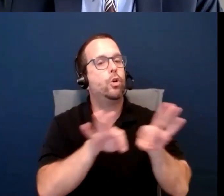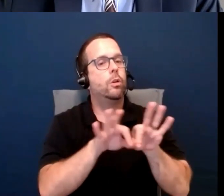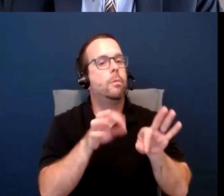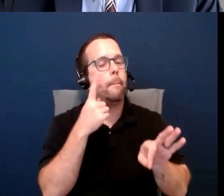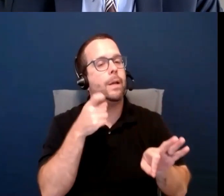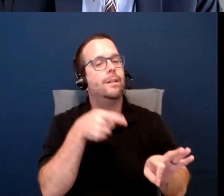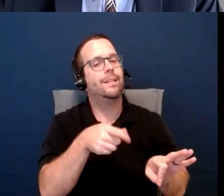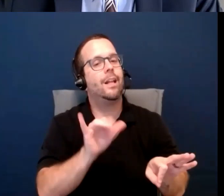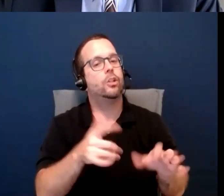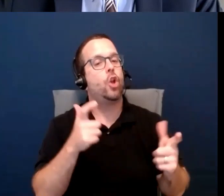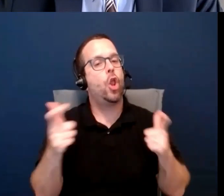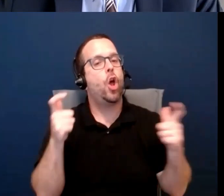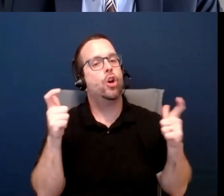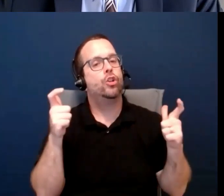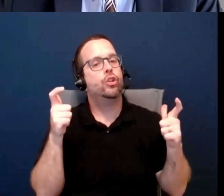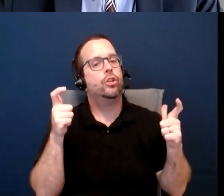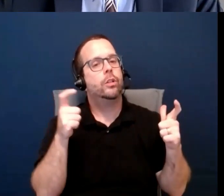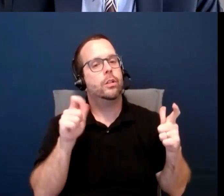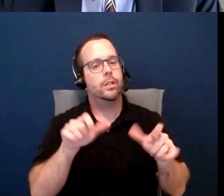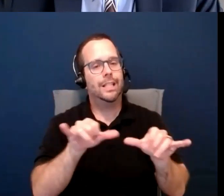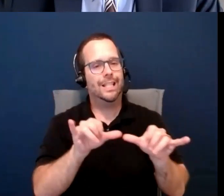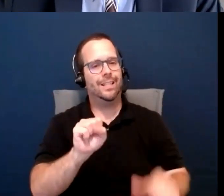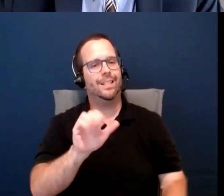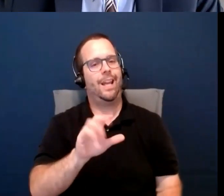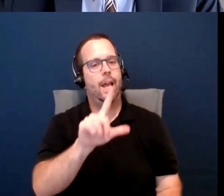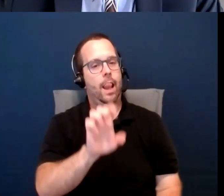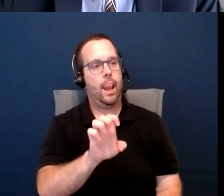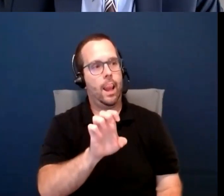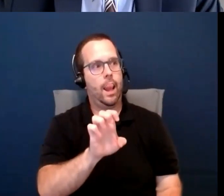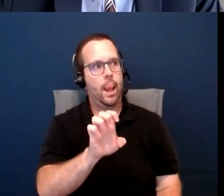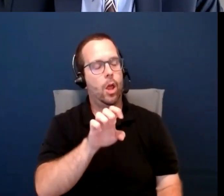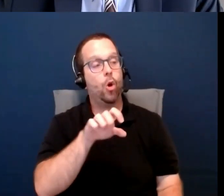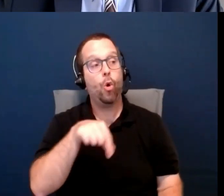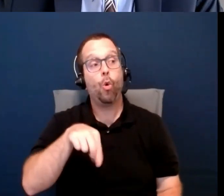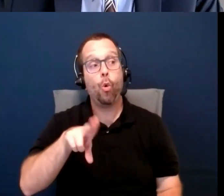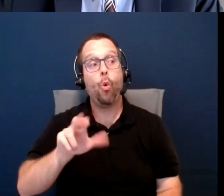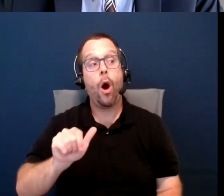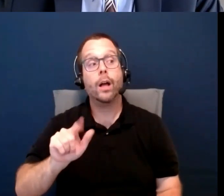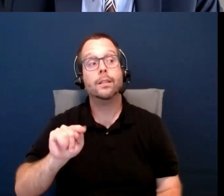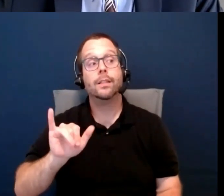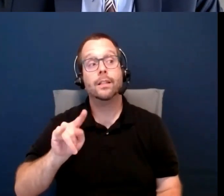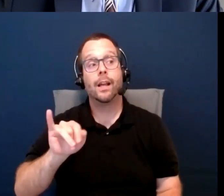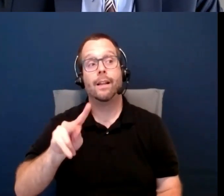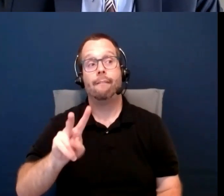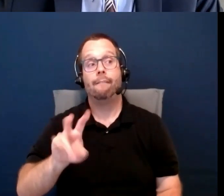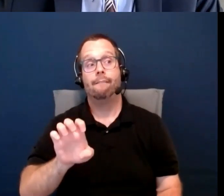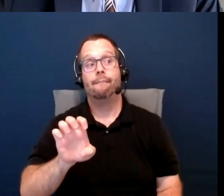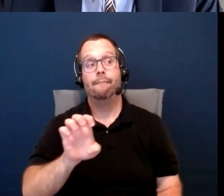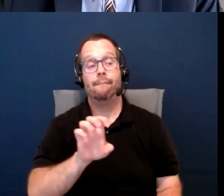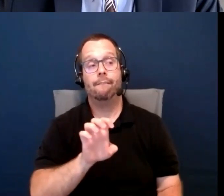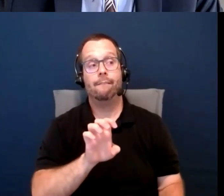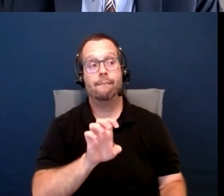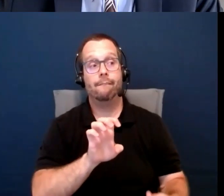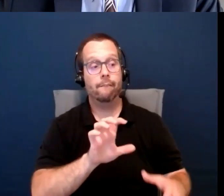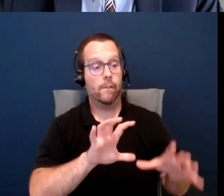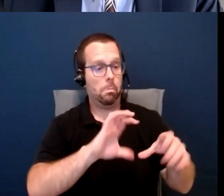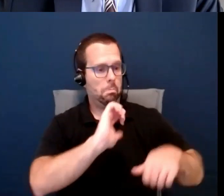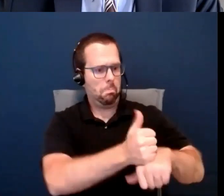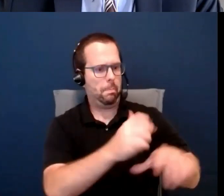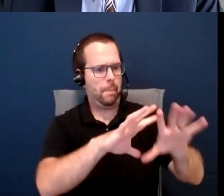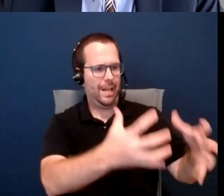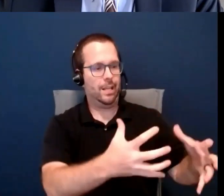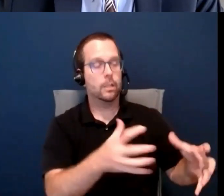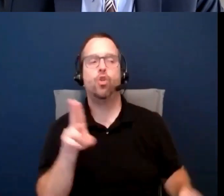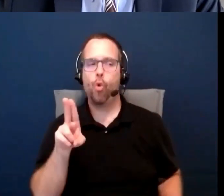quantitative databases by which the U.S. is a part. And you could, in fact, and the